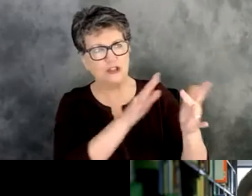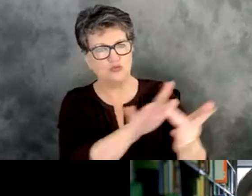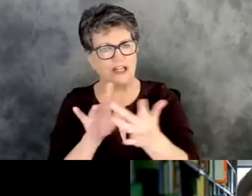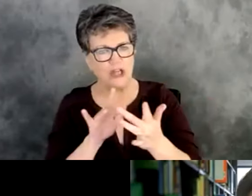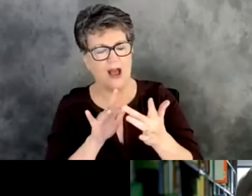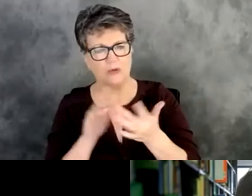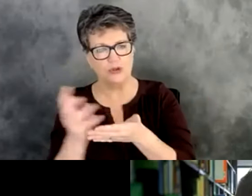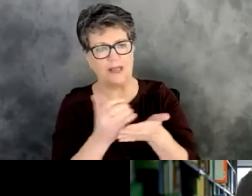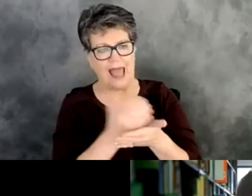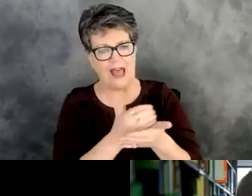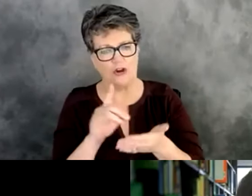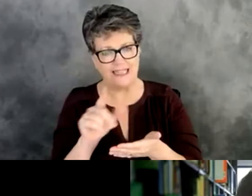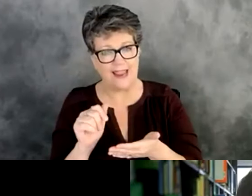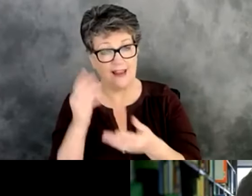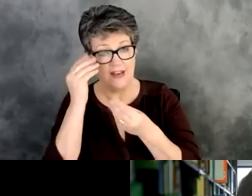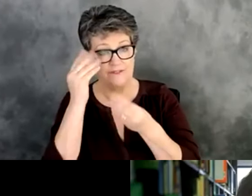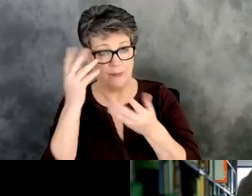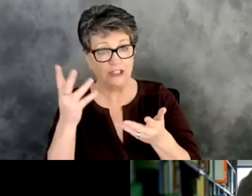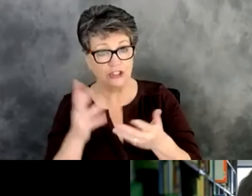to gather data and information,